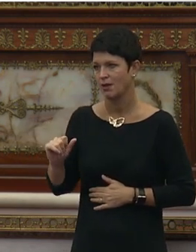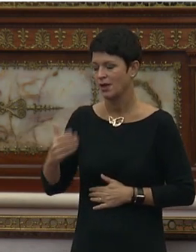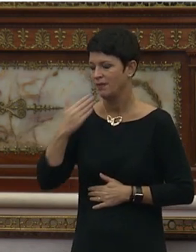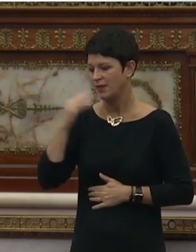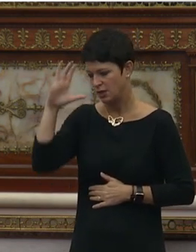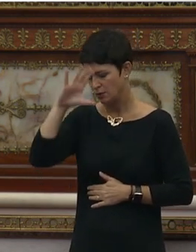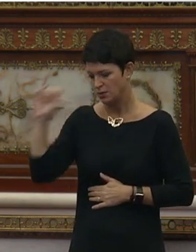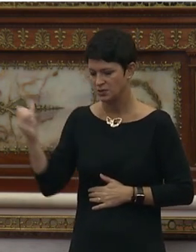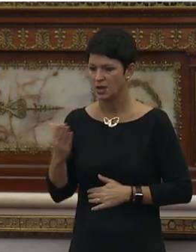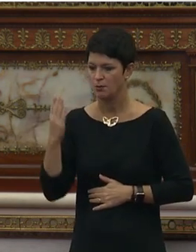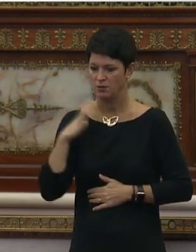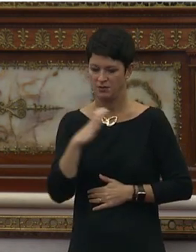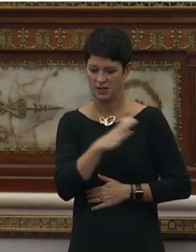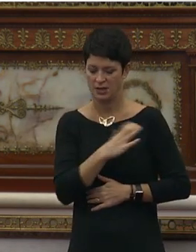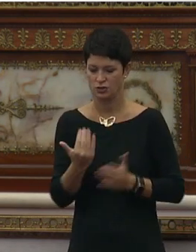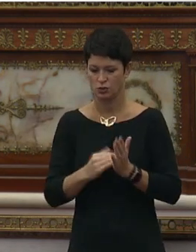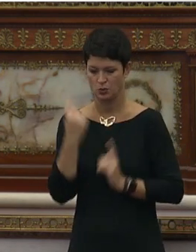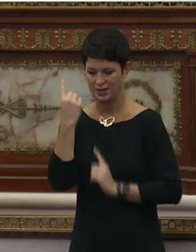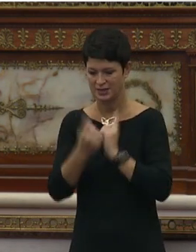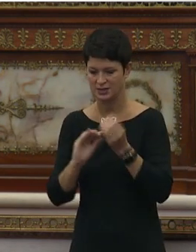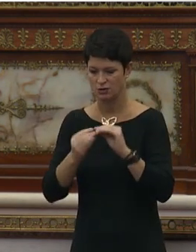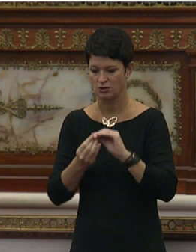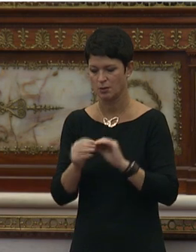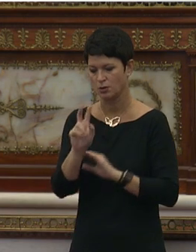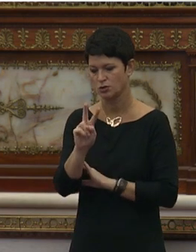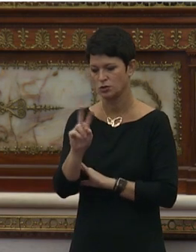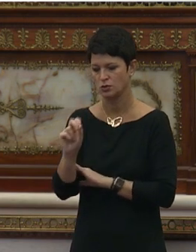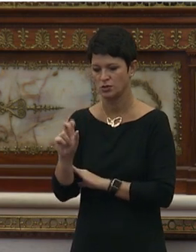Thank you, Mr. President. I move the council reconsider Bill Number